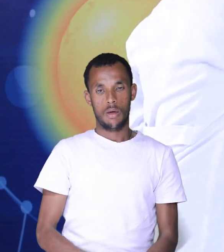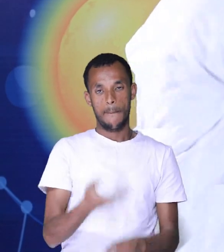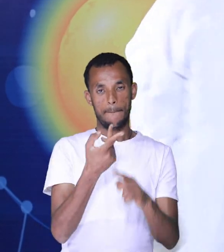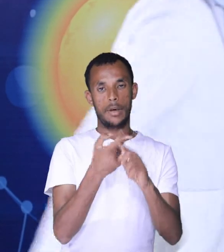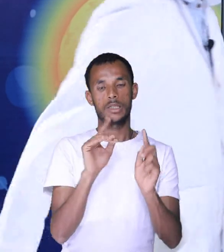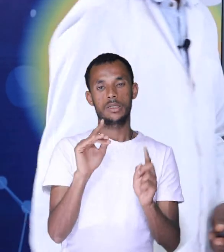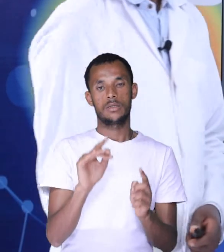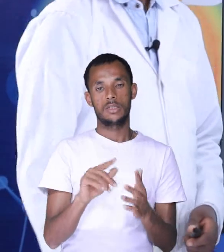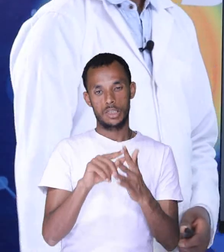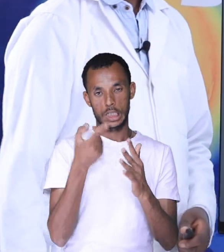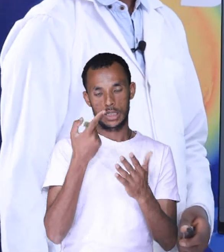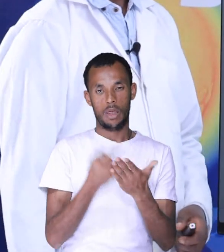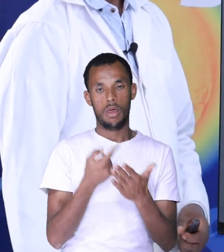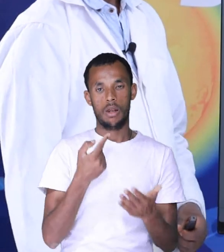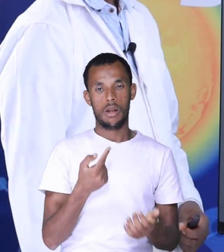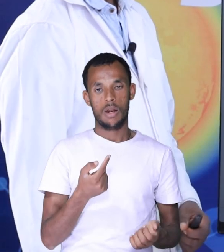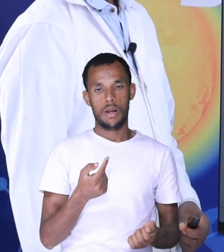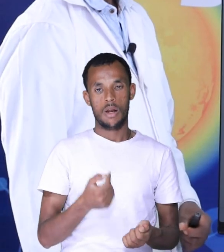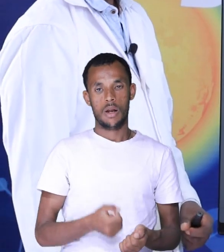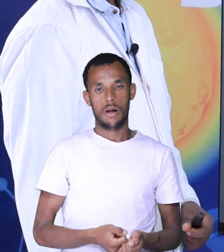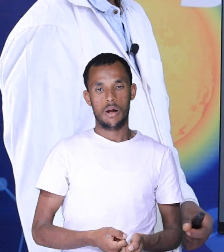But since